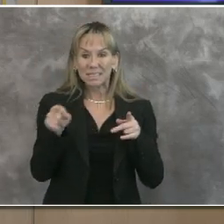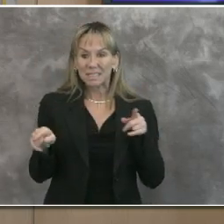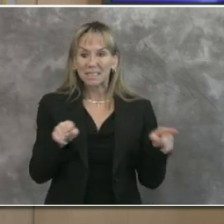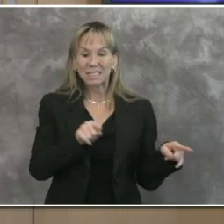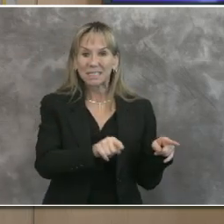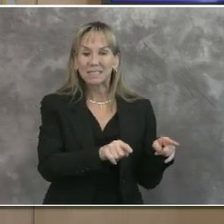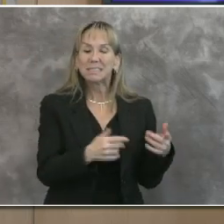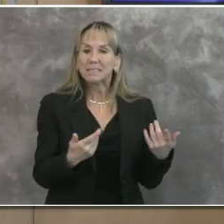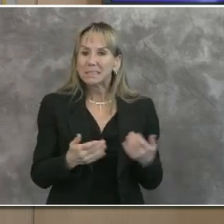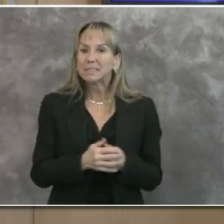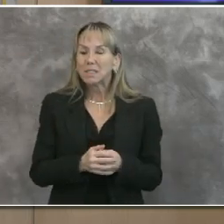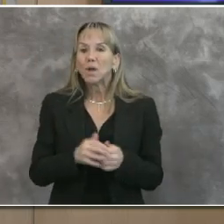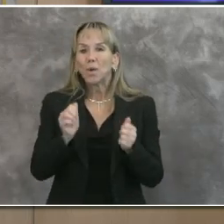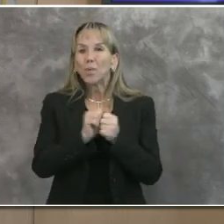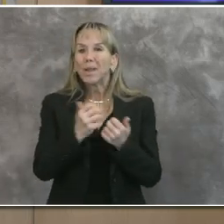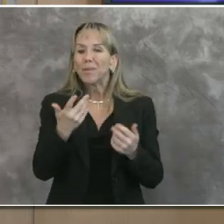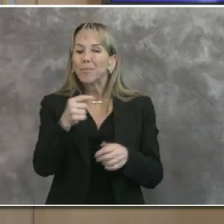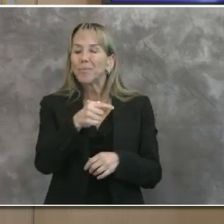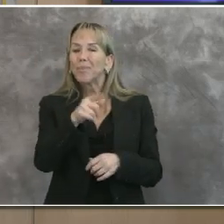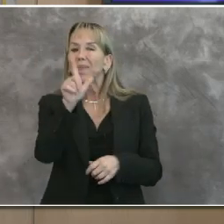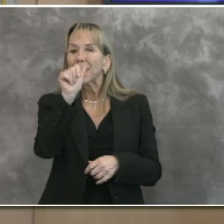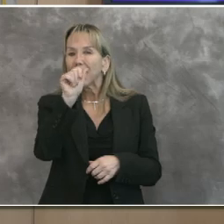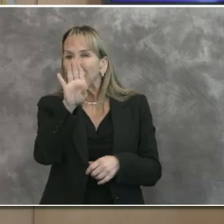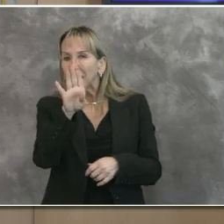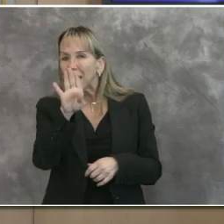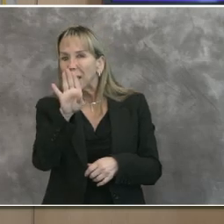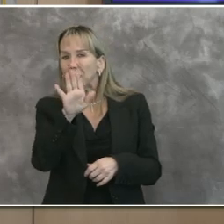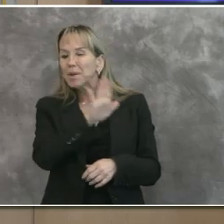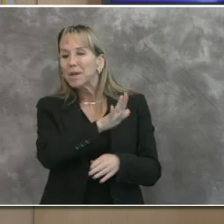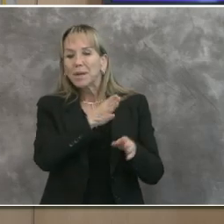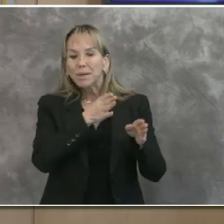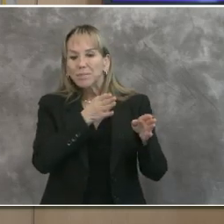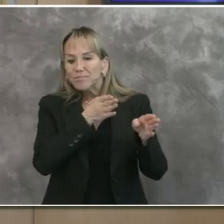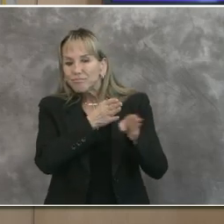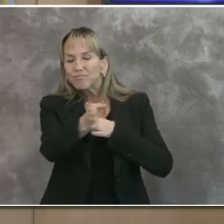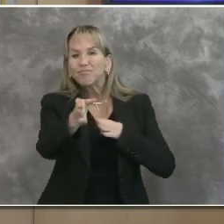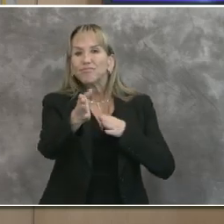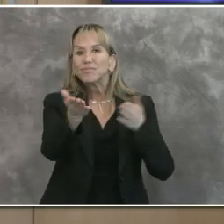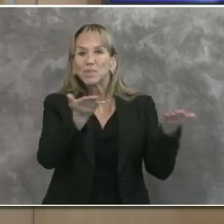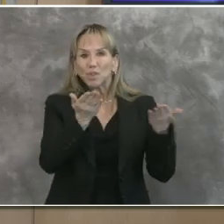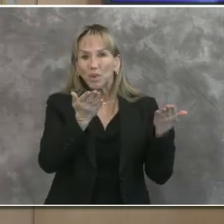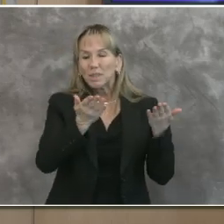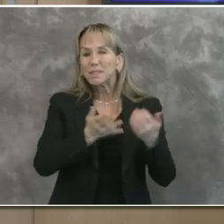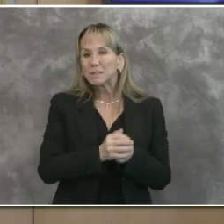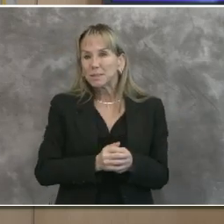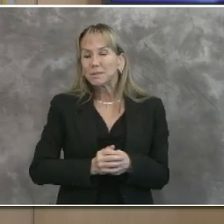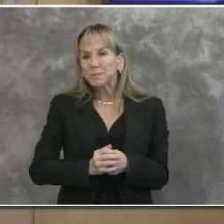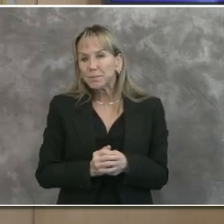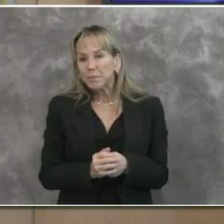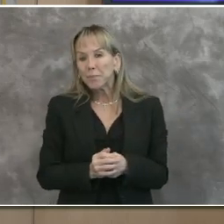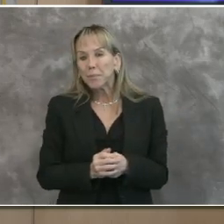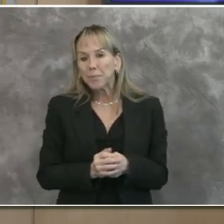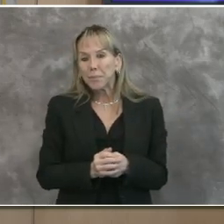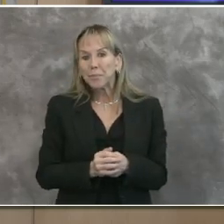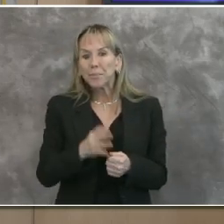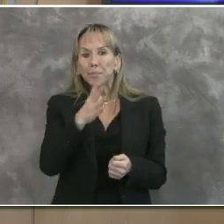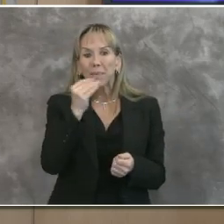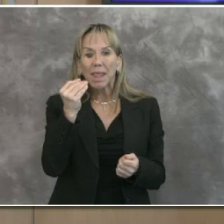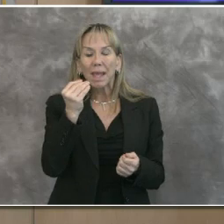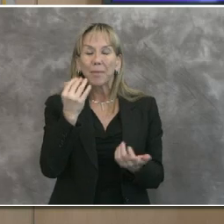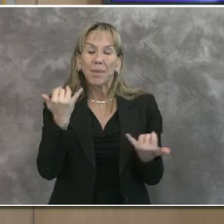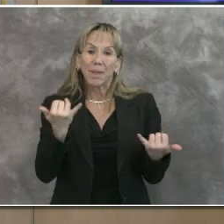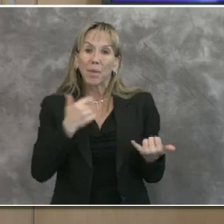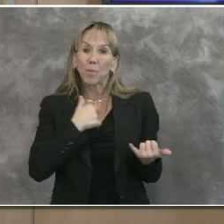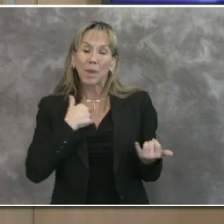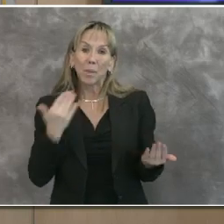with the laboratory field services of CDPH, and the proposal